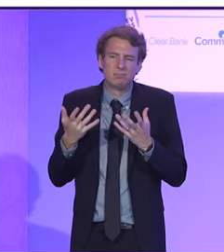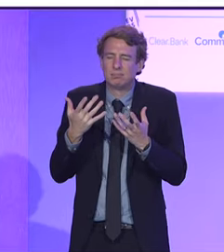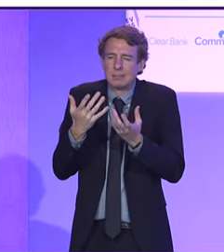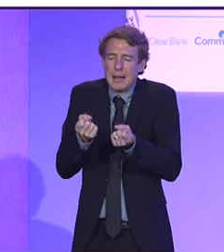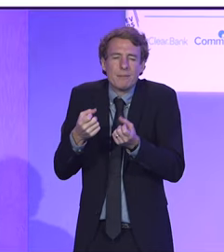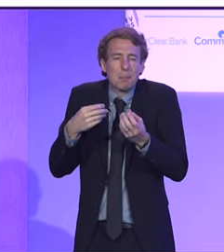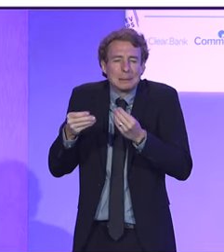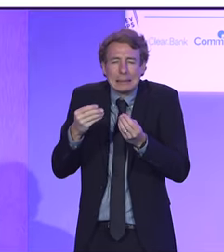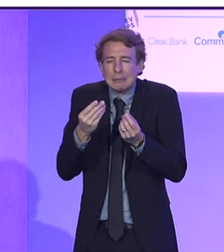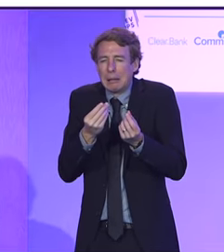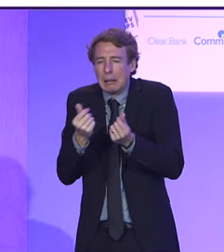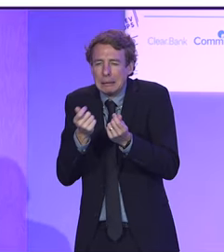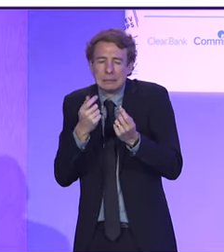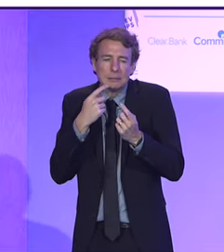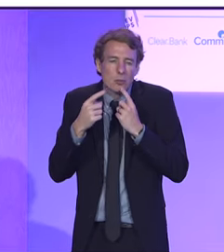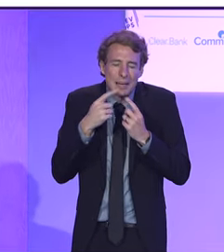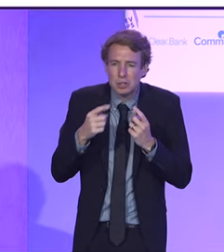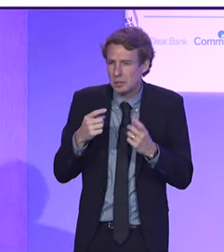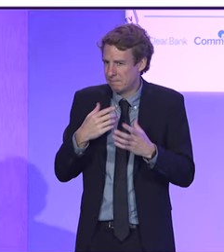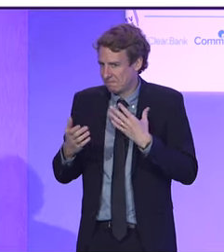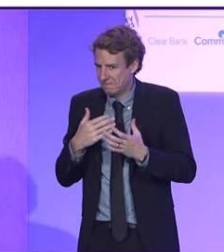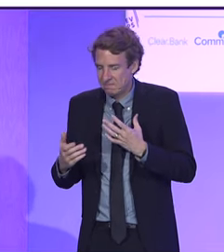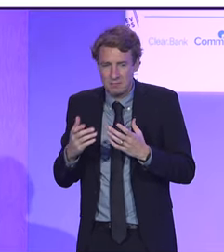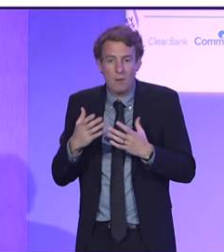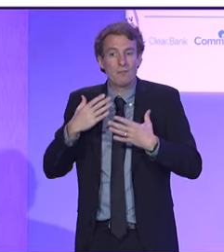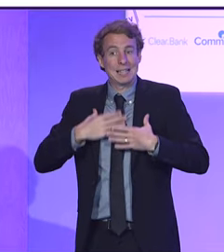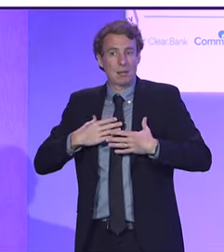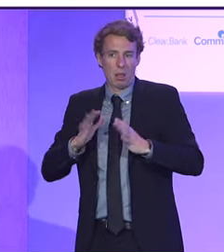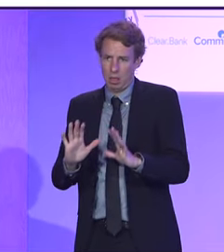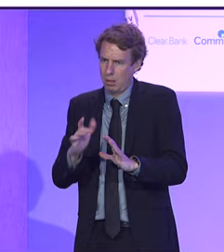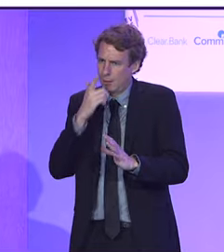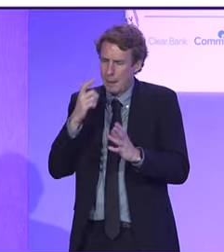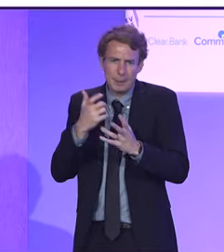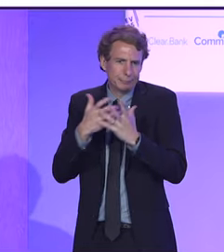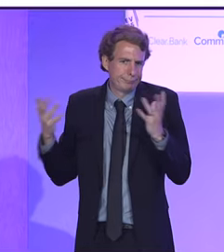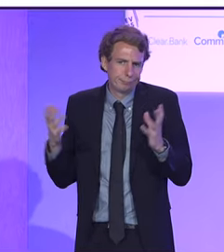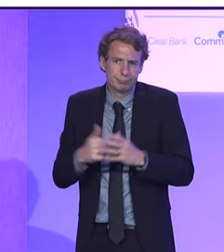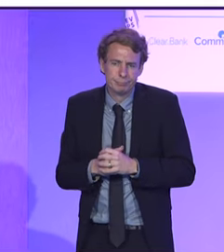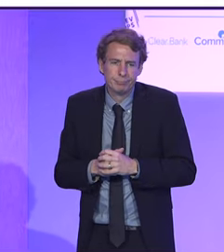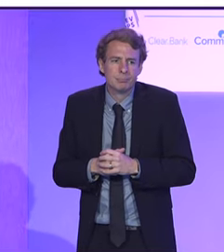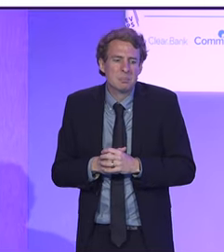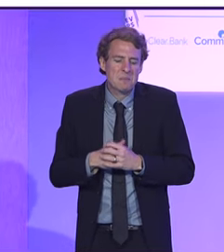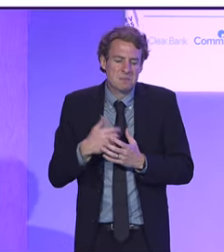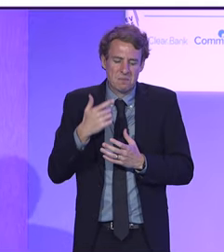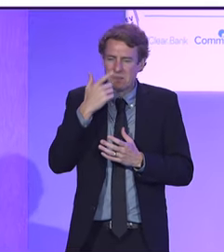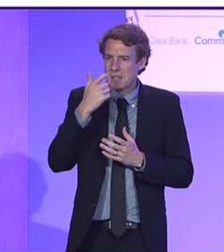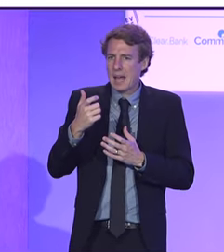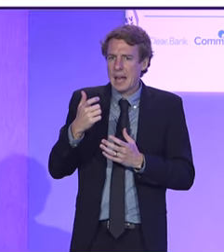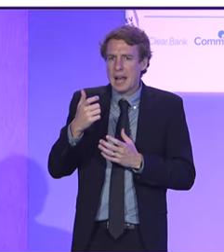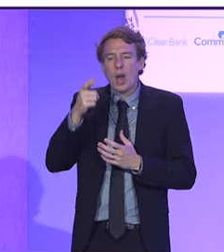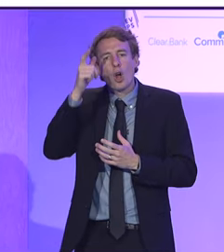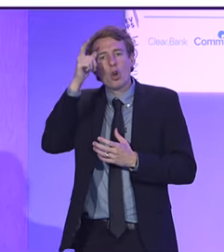material or information. So it doesn't need to be physical. Stocks can also be things like, you know, cognitive load